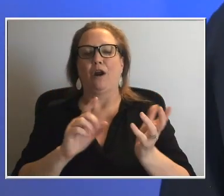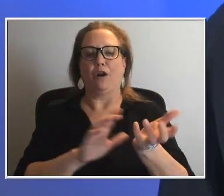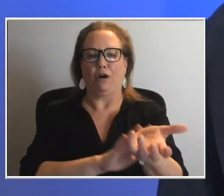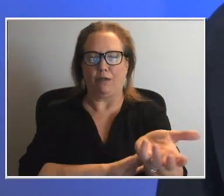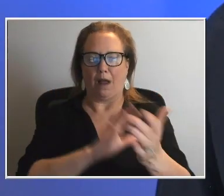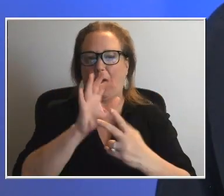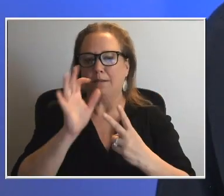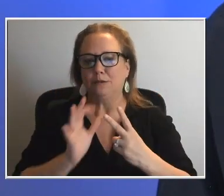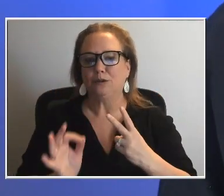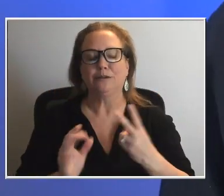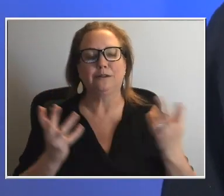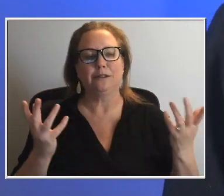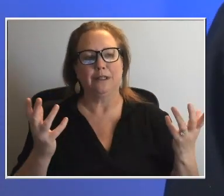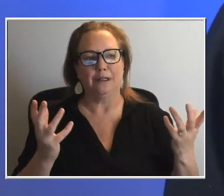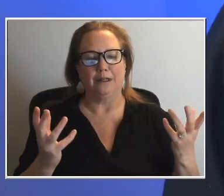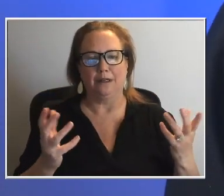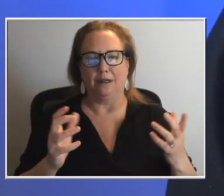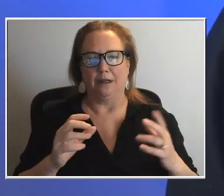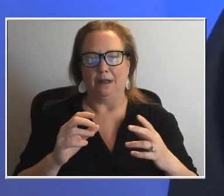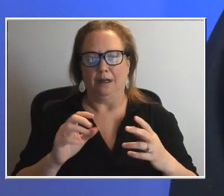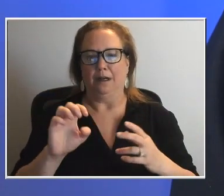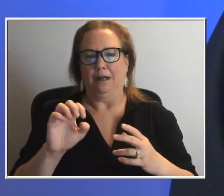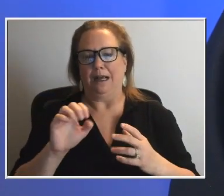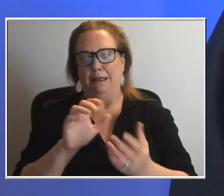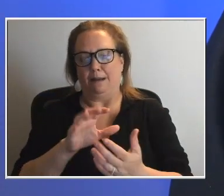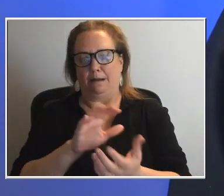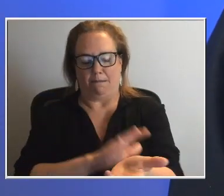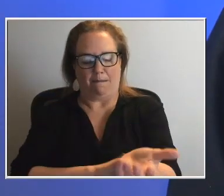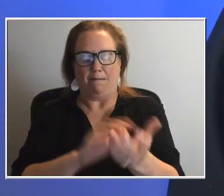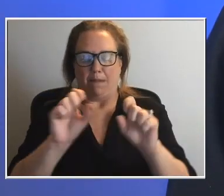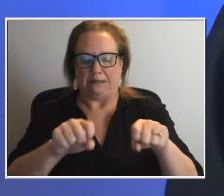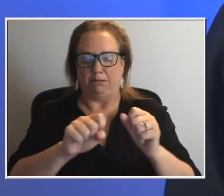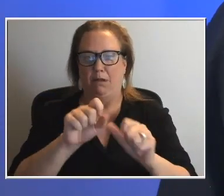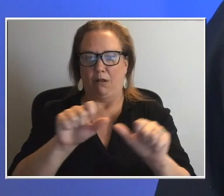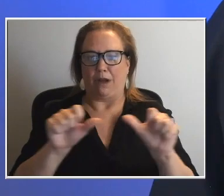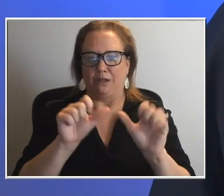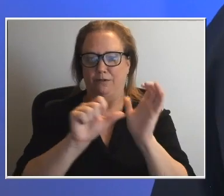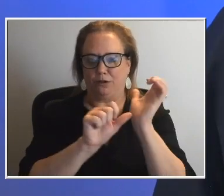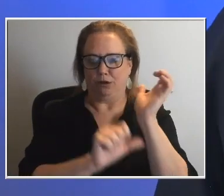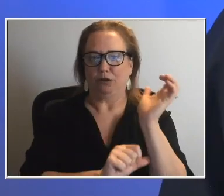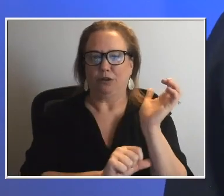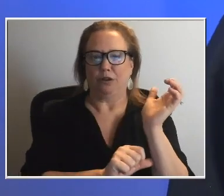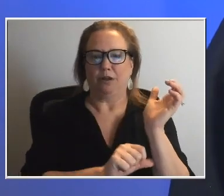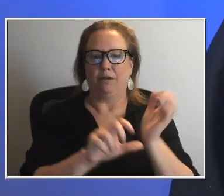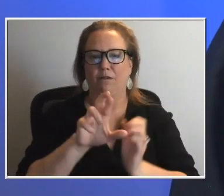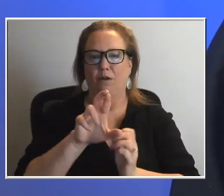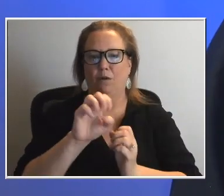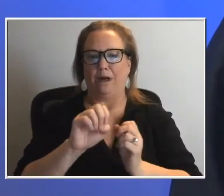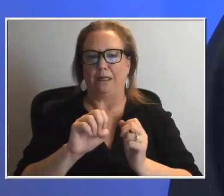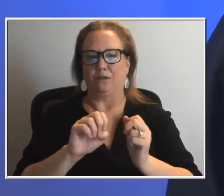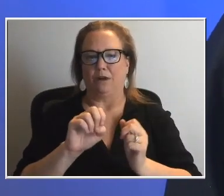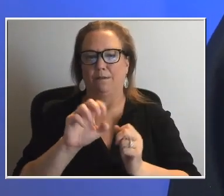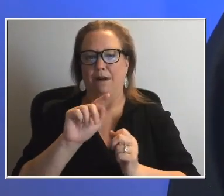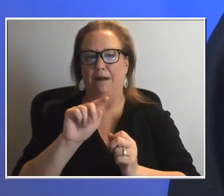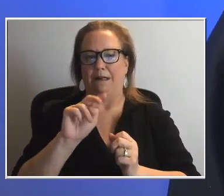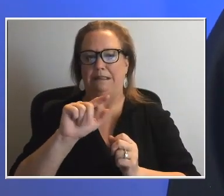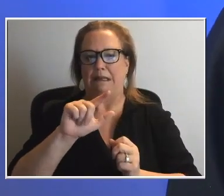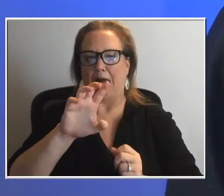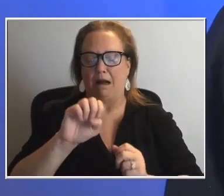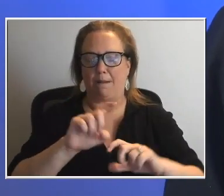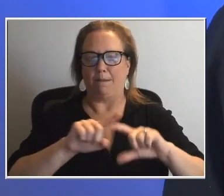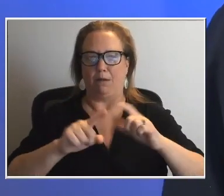and you know, where the elected locations would be, you know, to reconstruct my tongue. But when you're going through